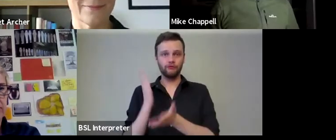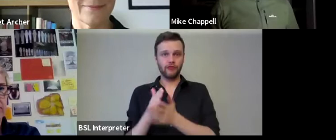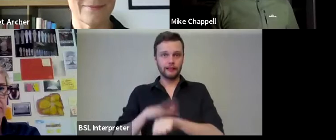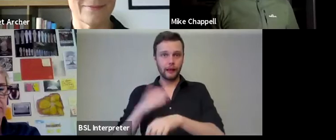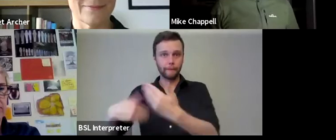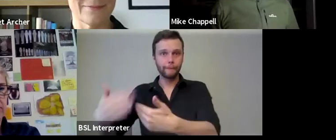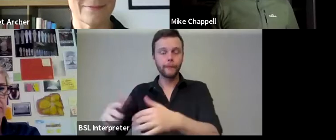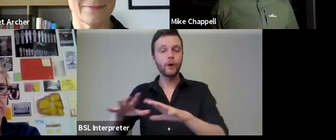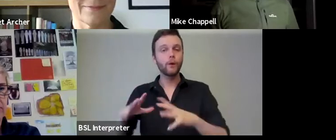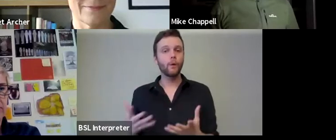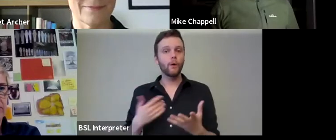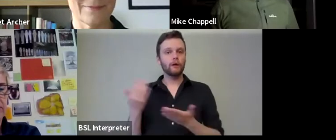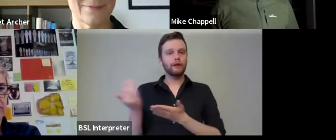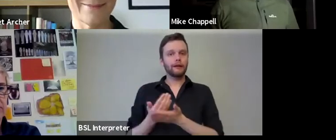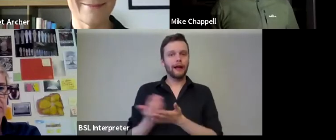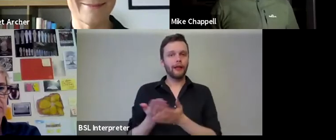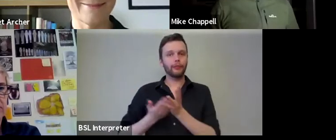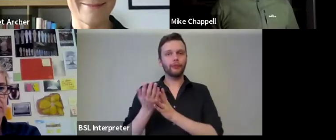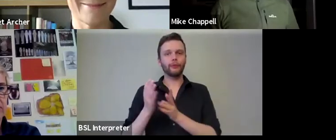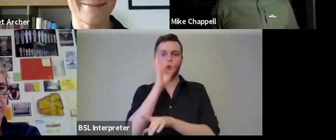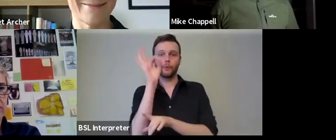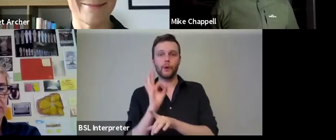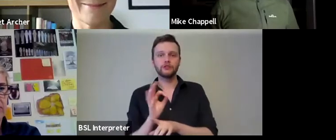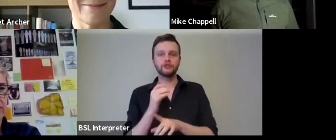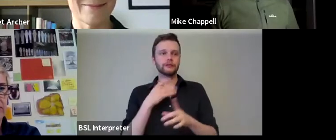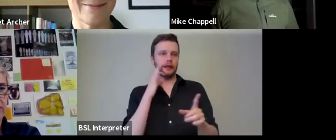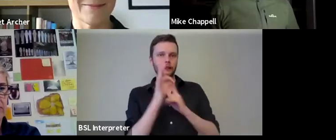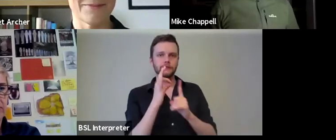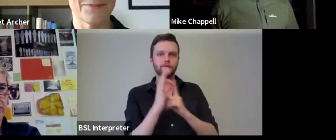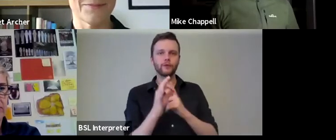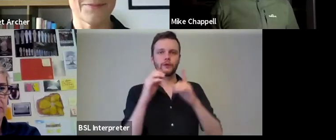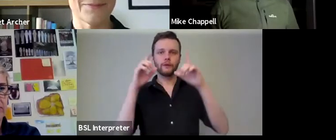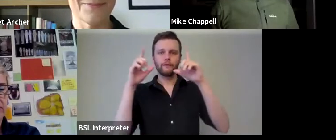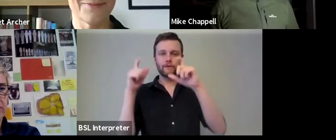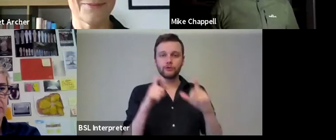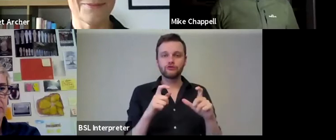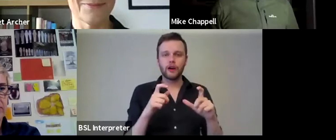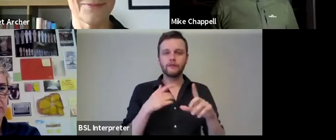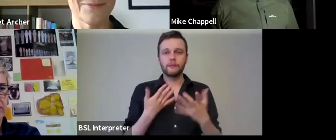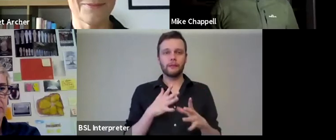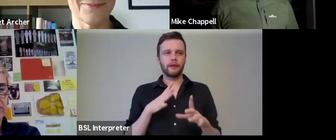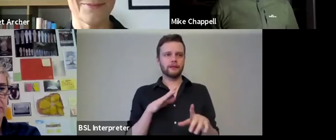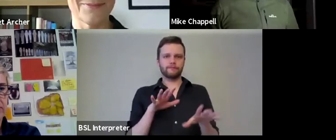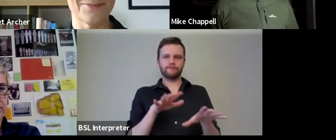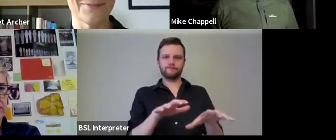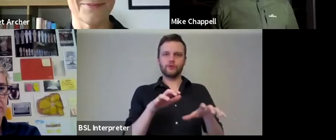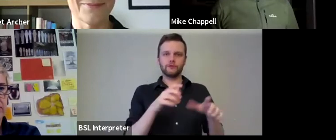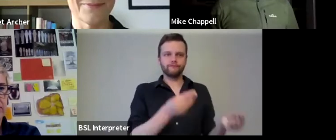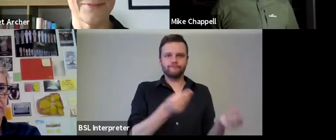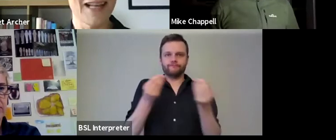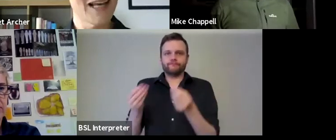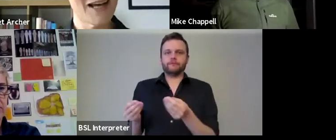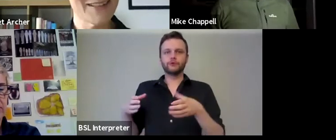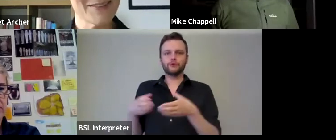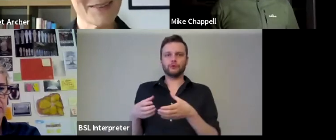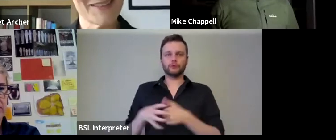or whether they're perhaps gathered through questionnaires, through interviews, through photographs, which might be frozen and then brought into studios.